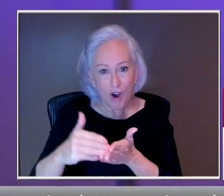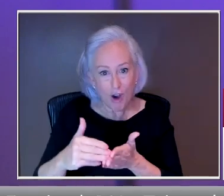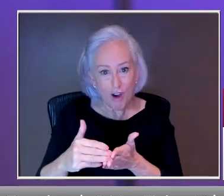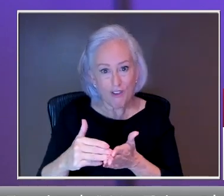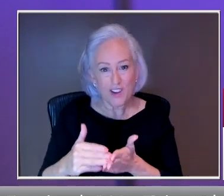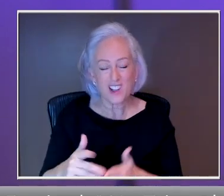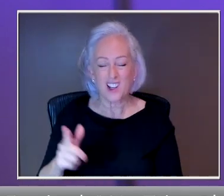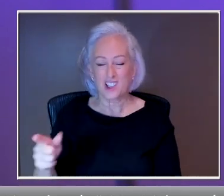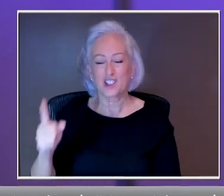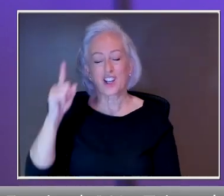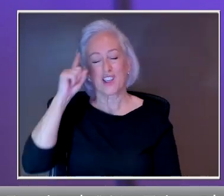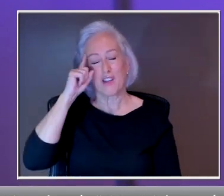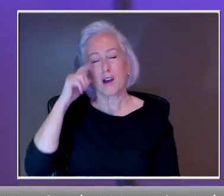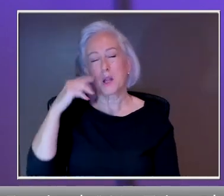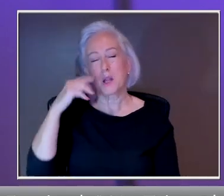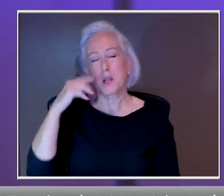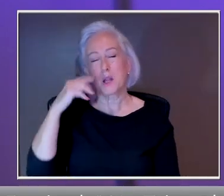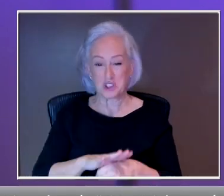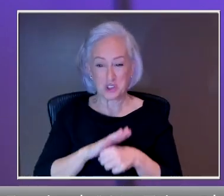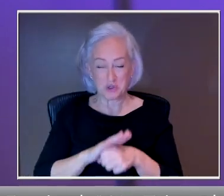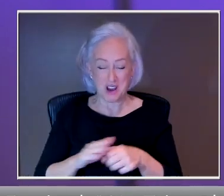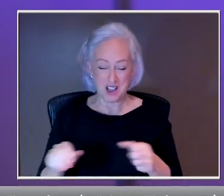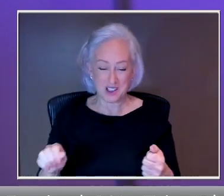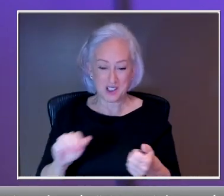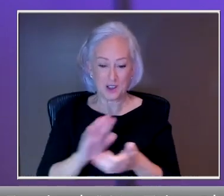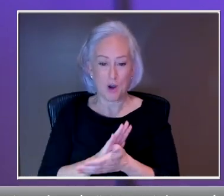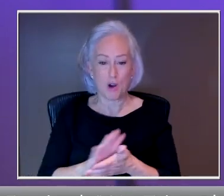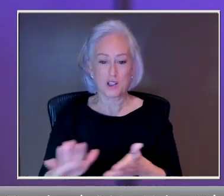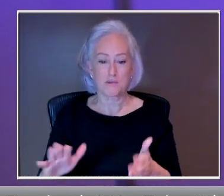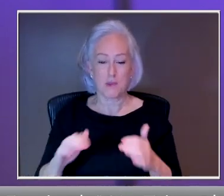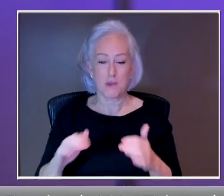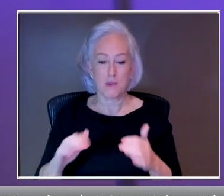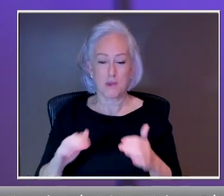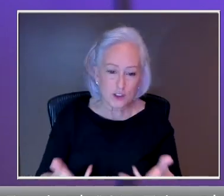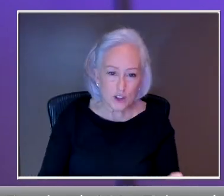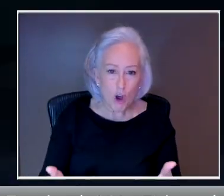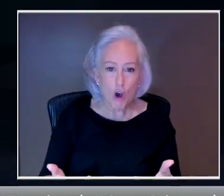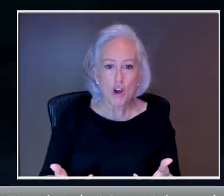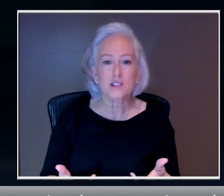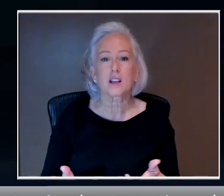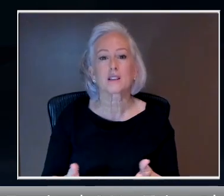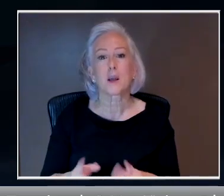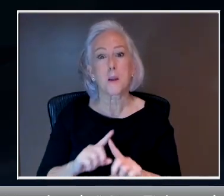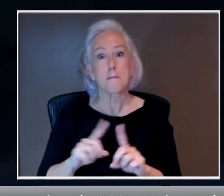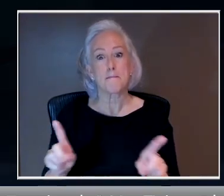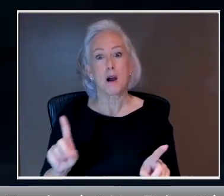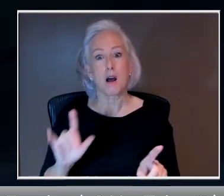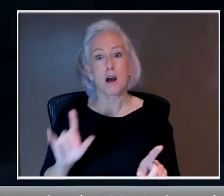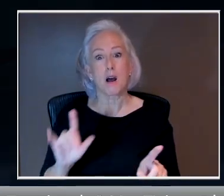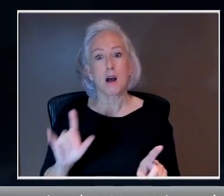stress. But as it turns out, she had a potentially deadly heart problem.